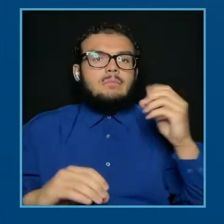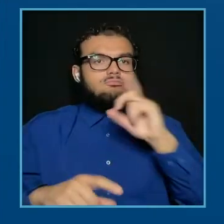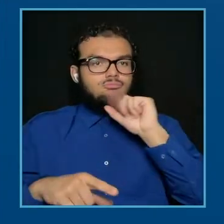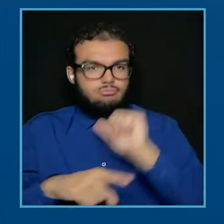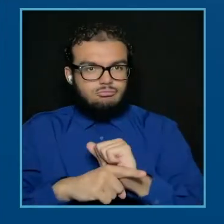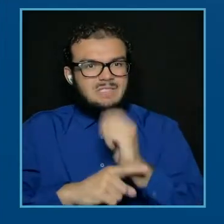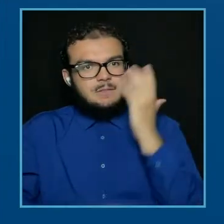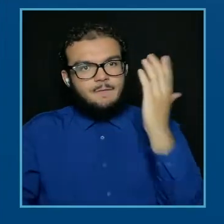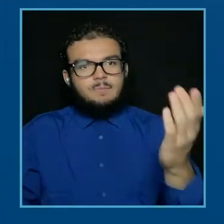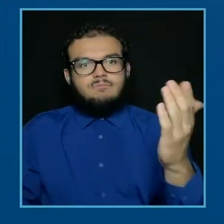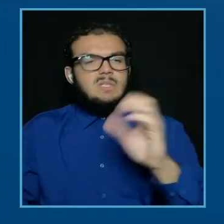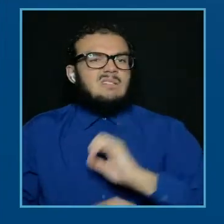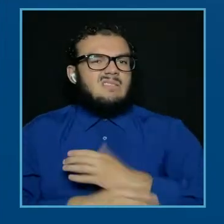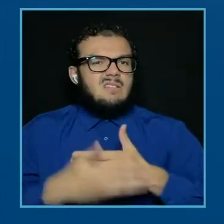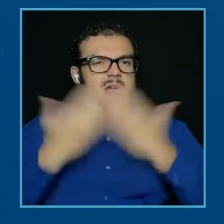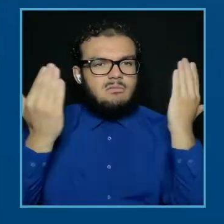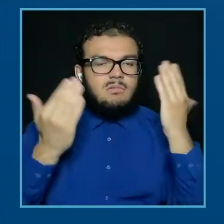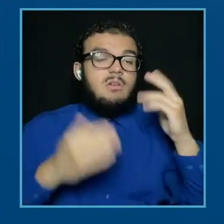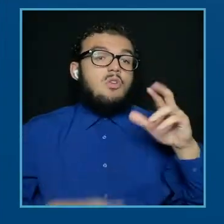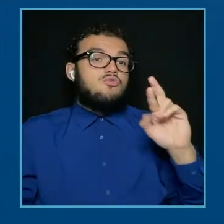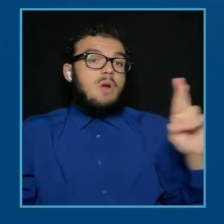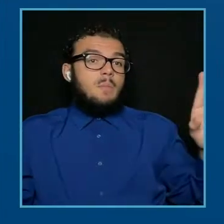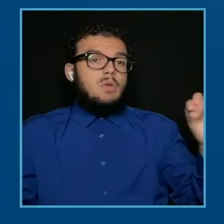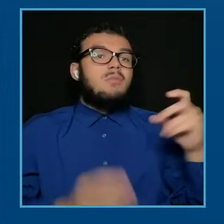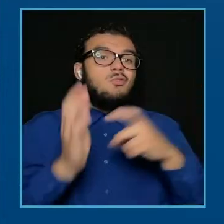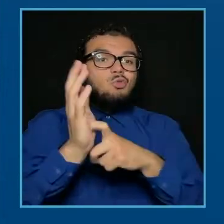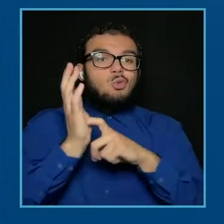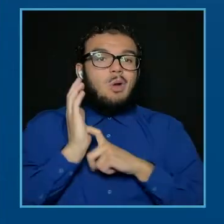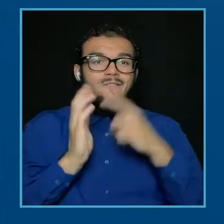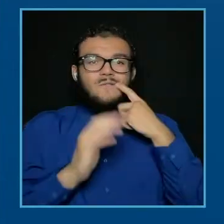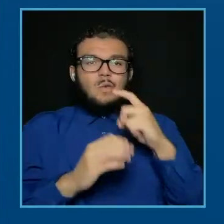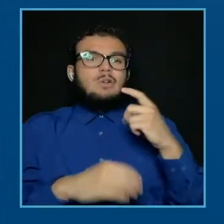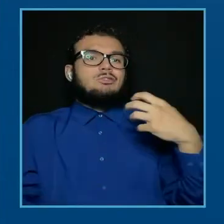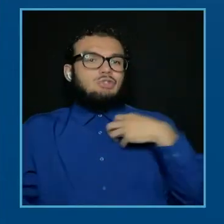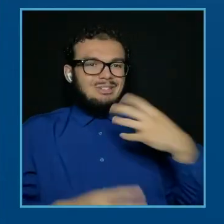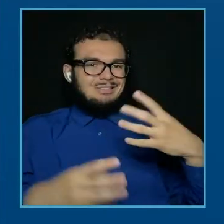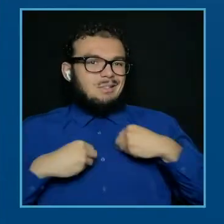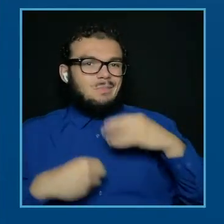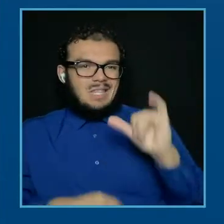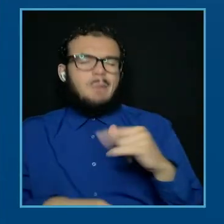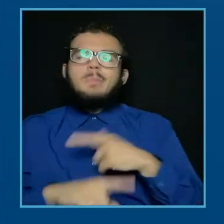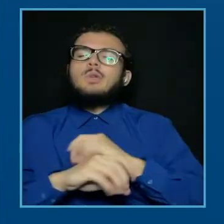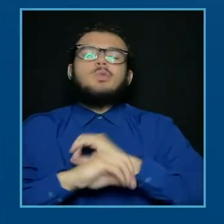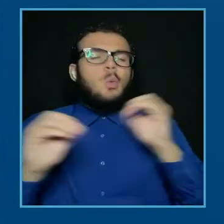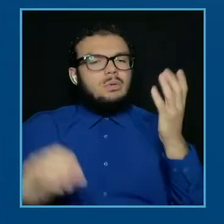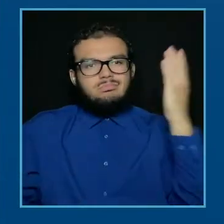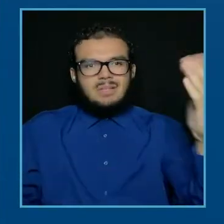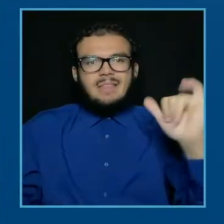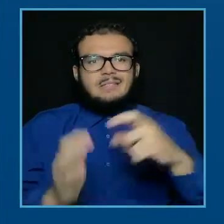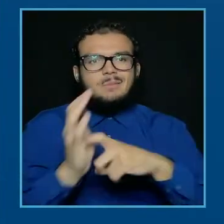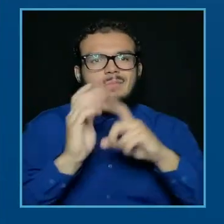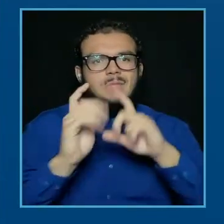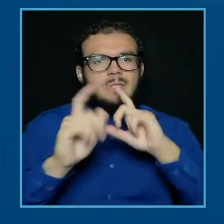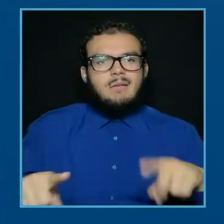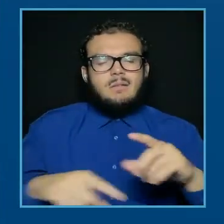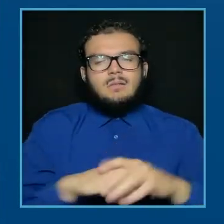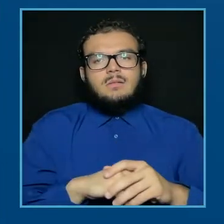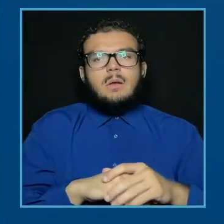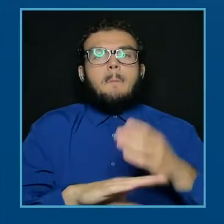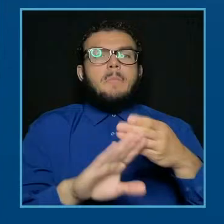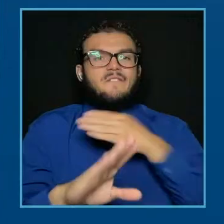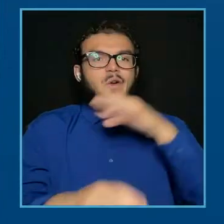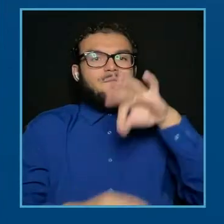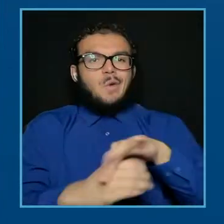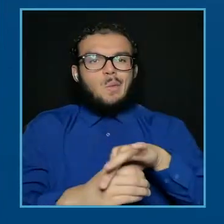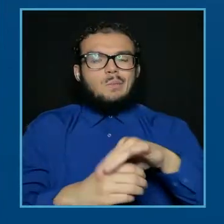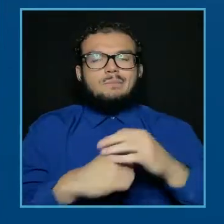demand. Under Roberts, it's required for the chair to accept that, but no one made that demand before the vote was